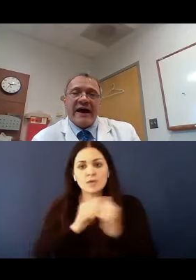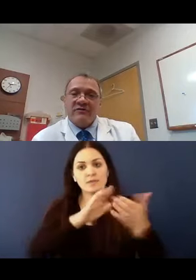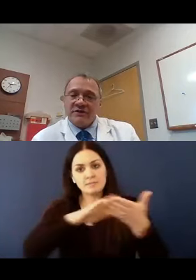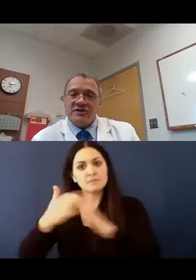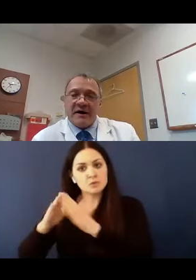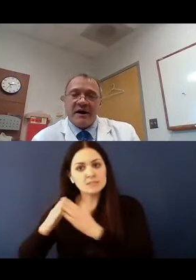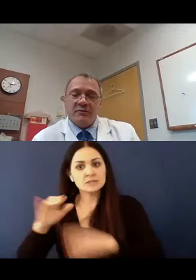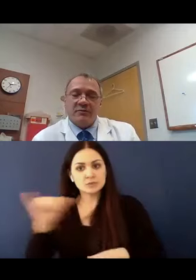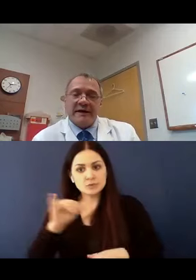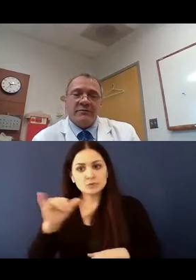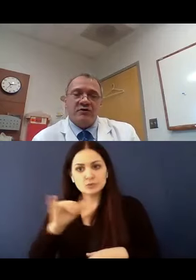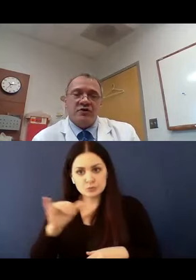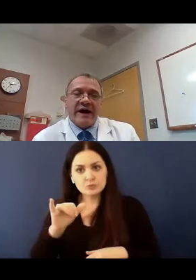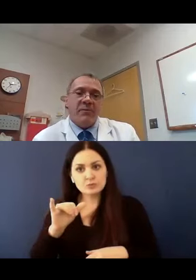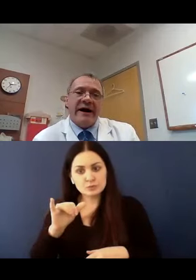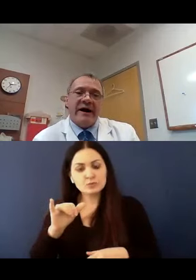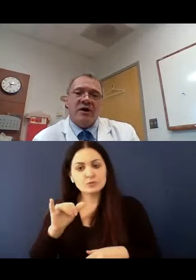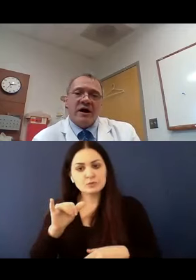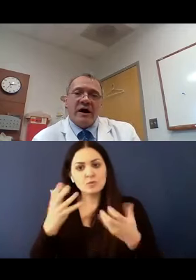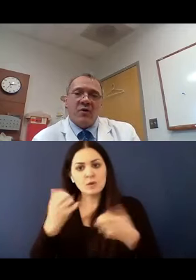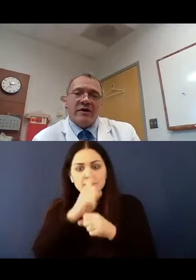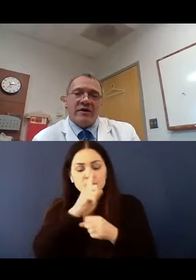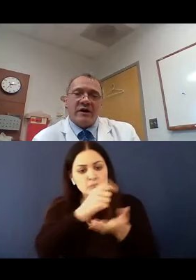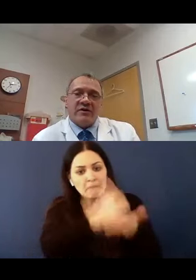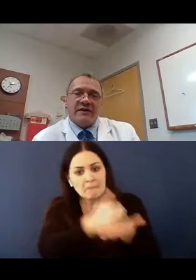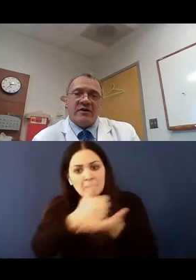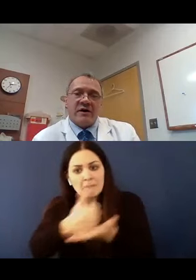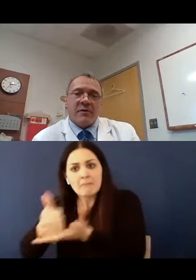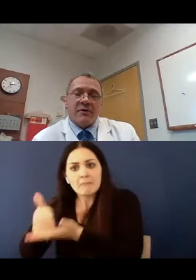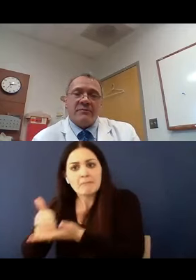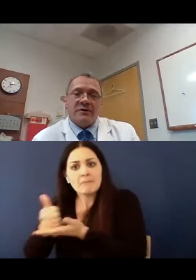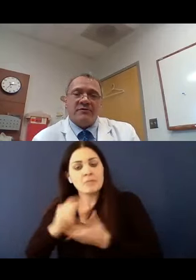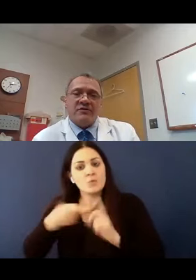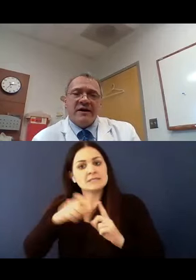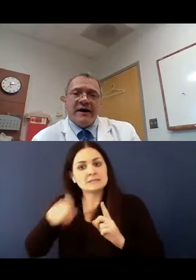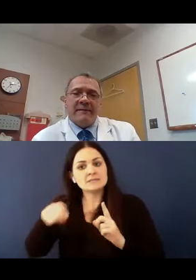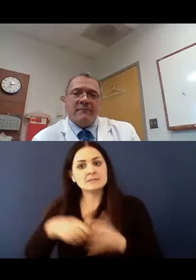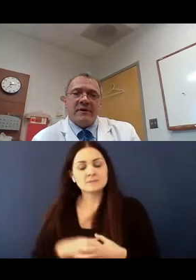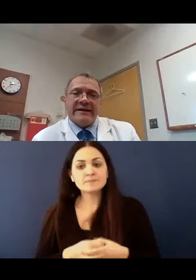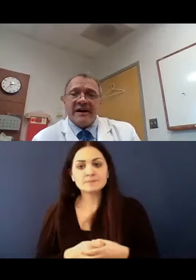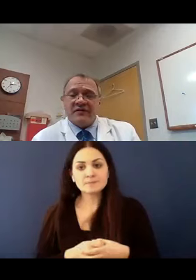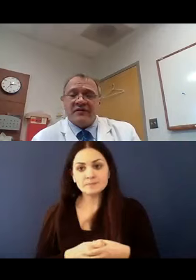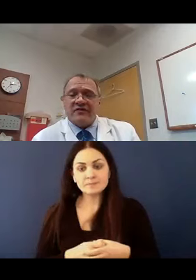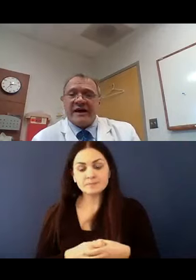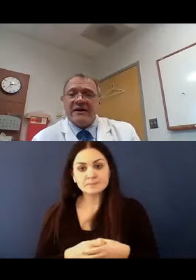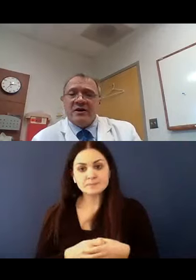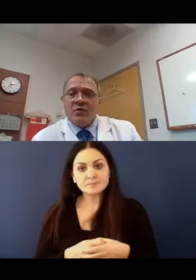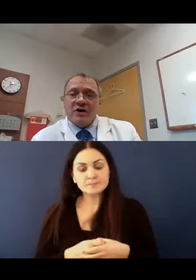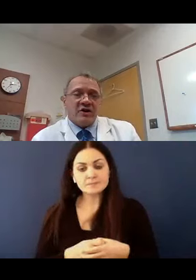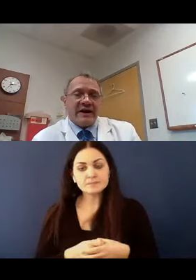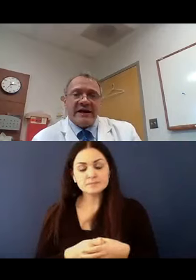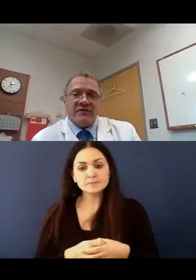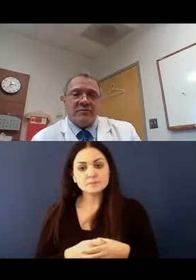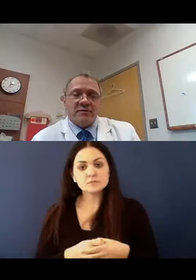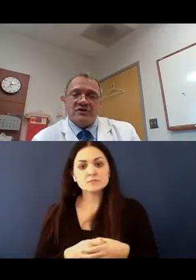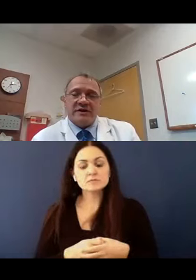and as much as possible be able to help out where there are problems and deficits. And the